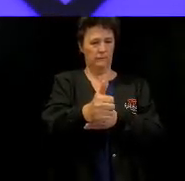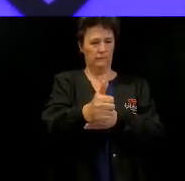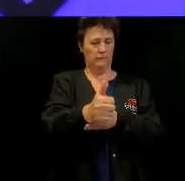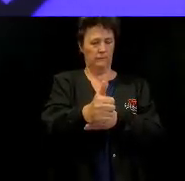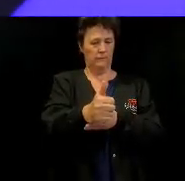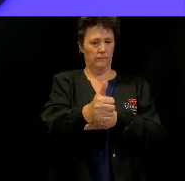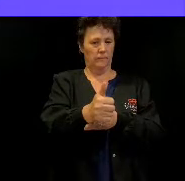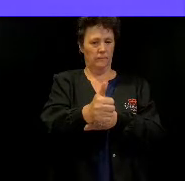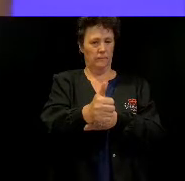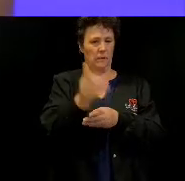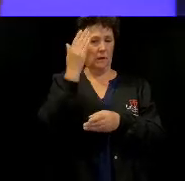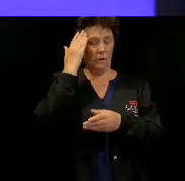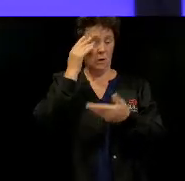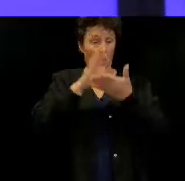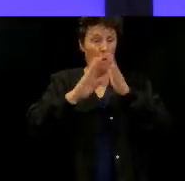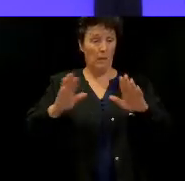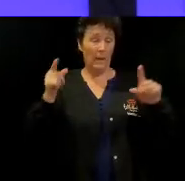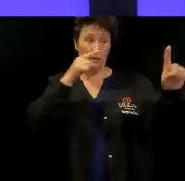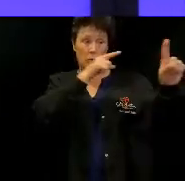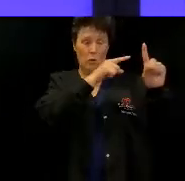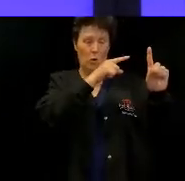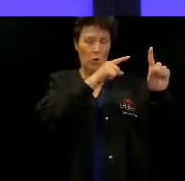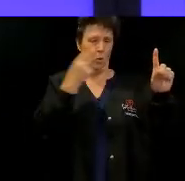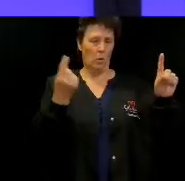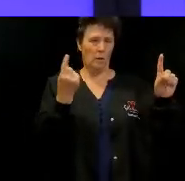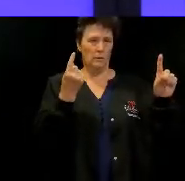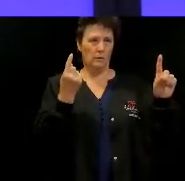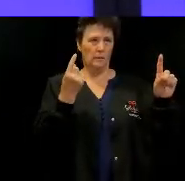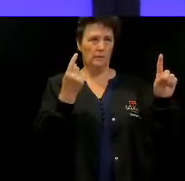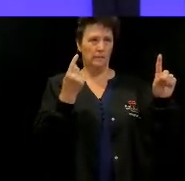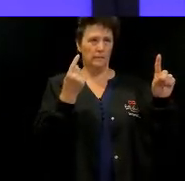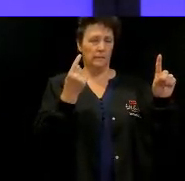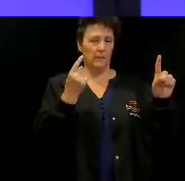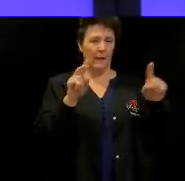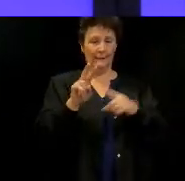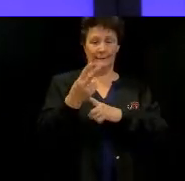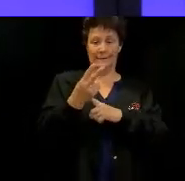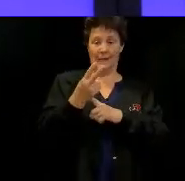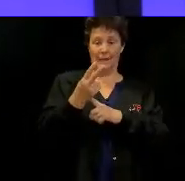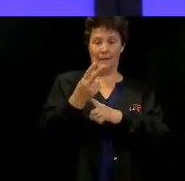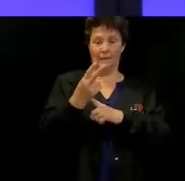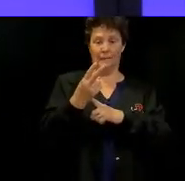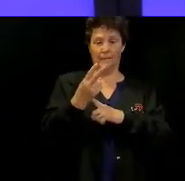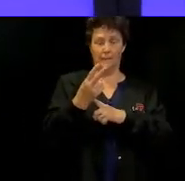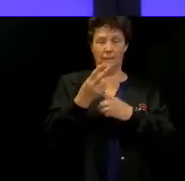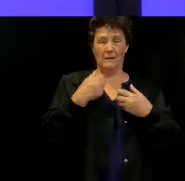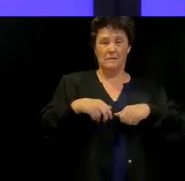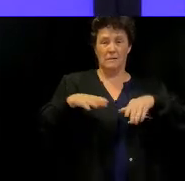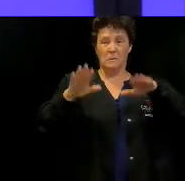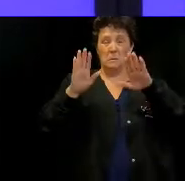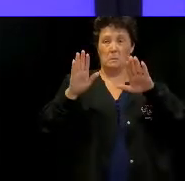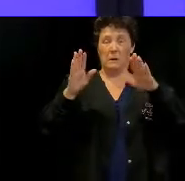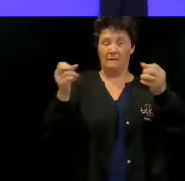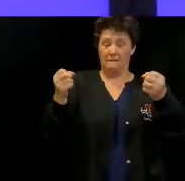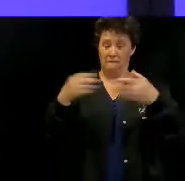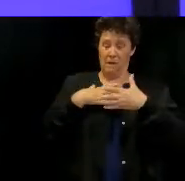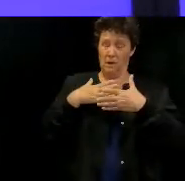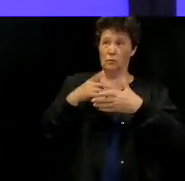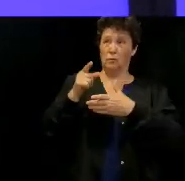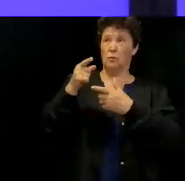So know our pieces of heart. Number two, this is how we're going to do this. Submit our fears to God.